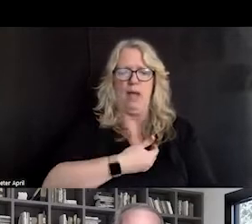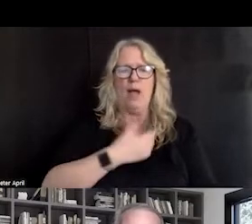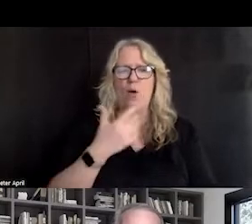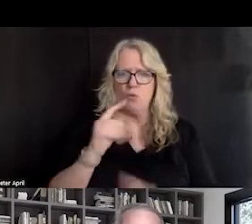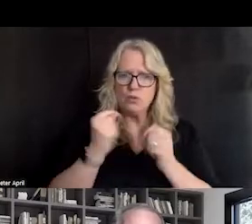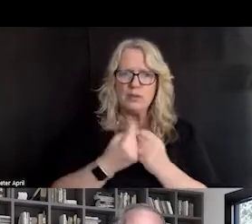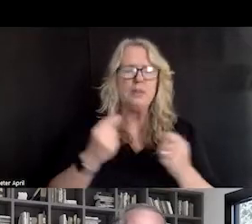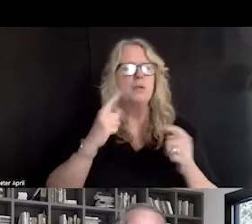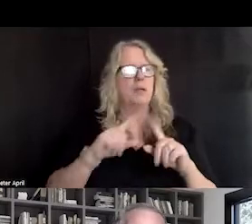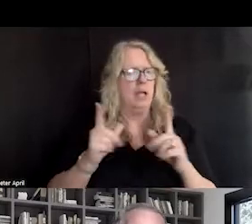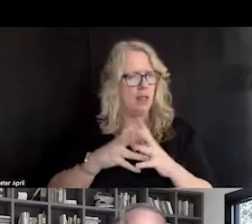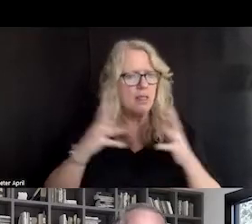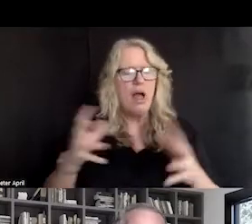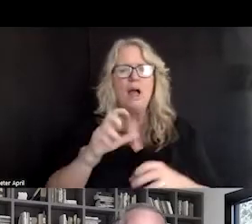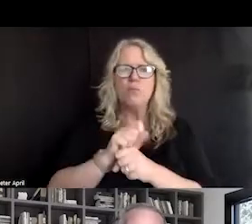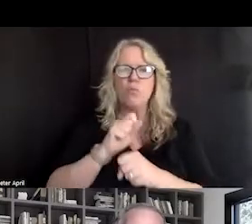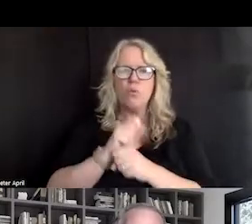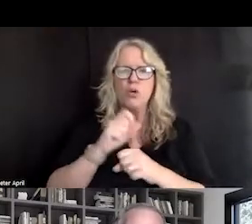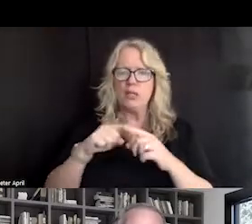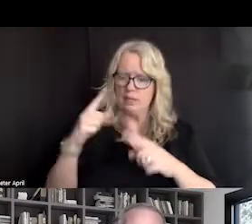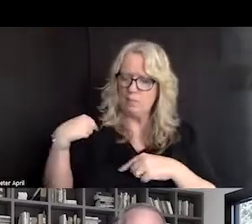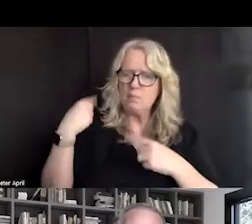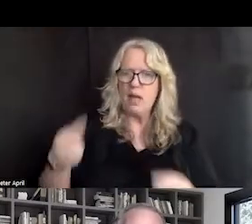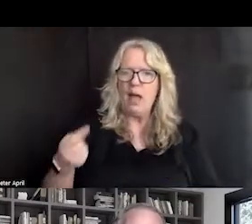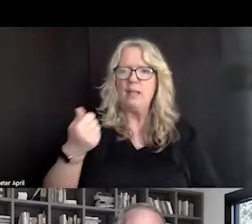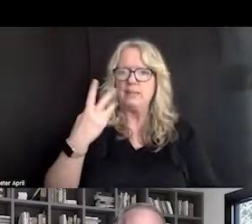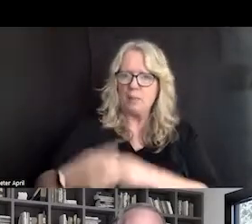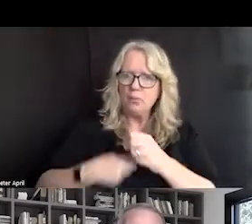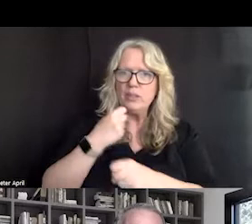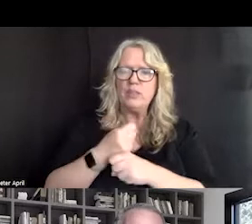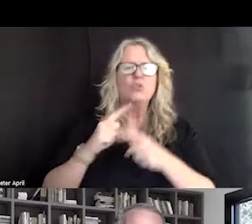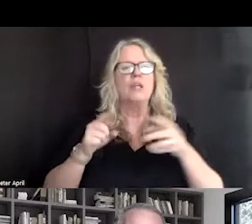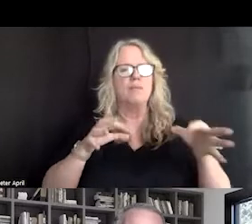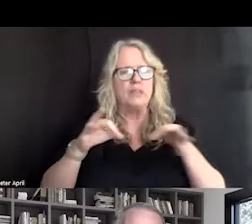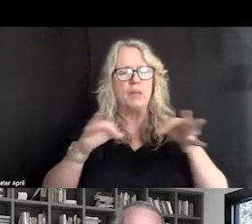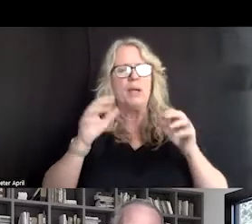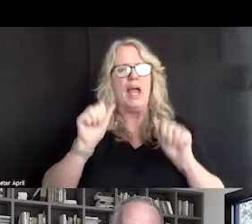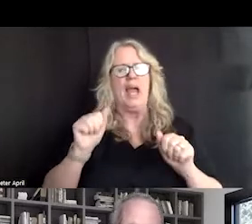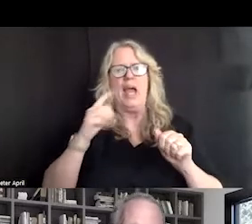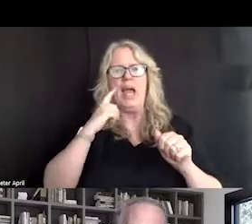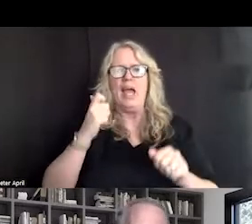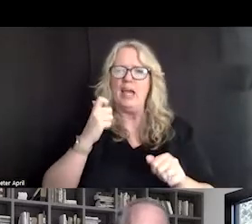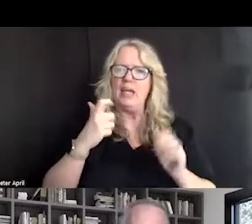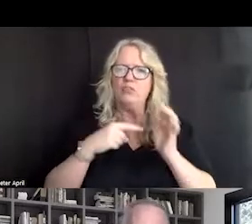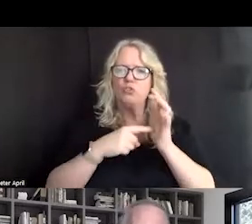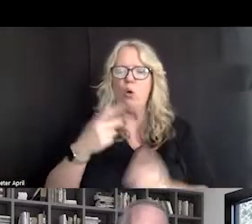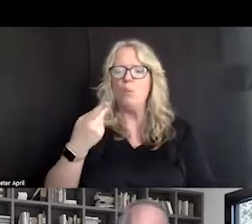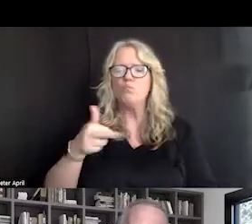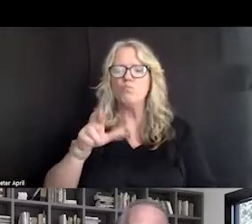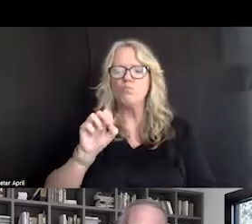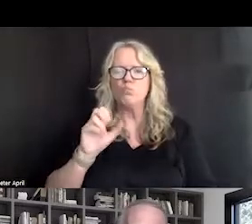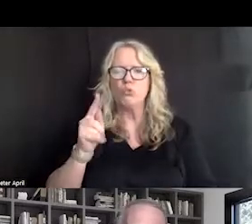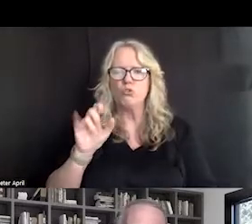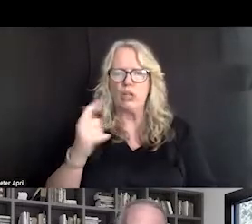of work over the last couple of years about defining and projecting the volumes and